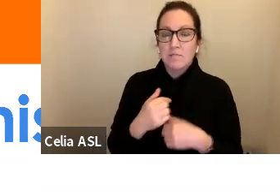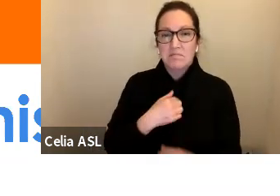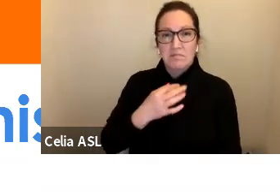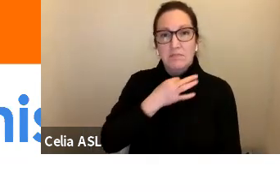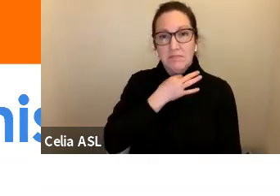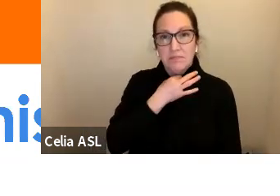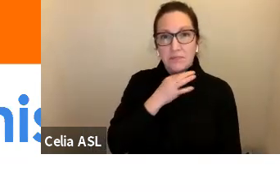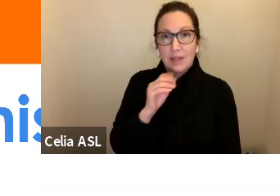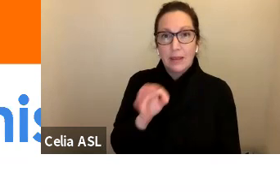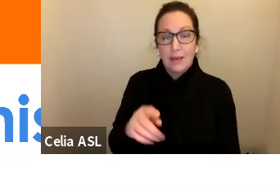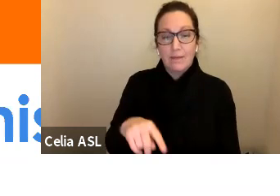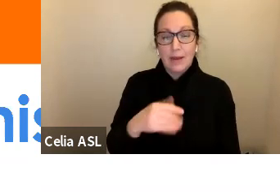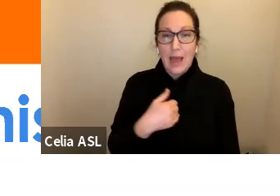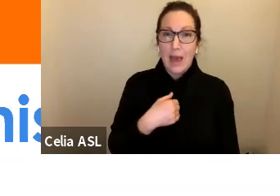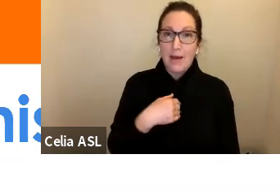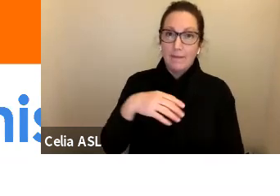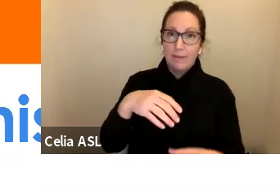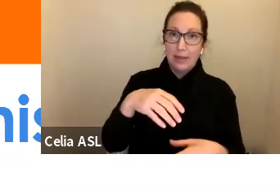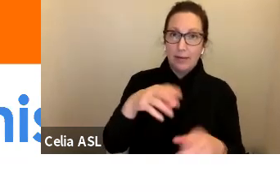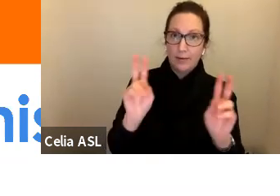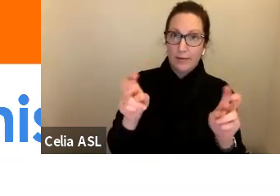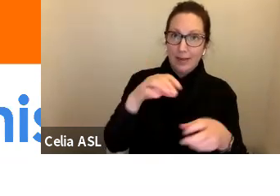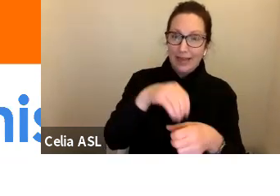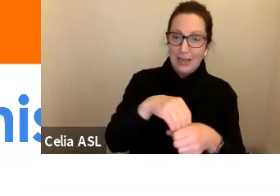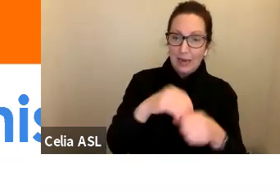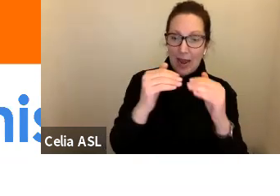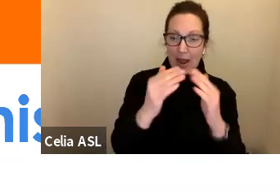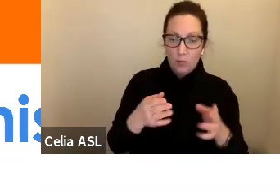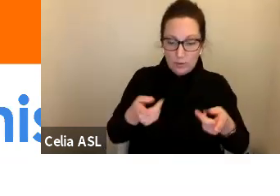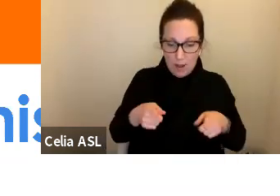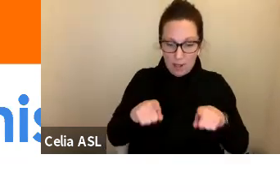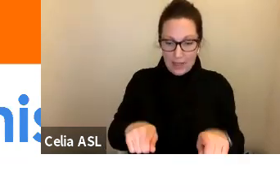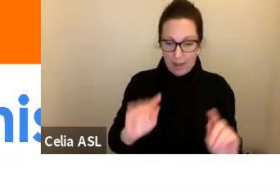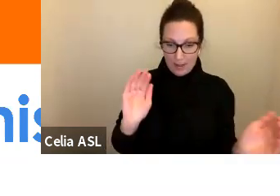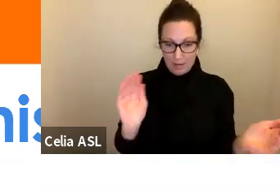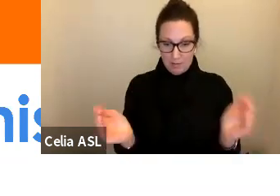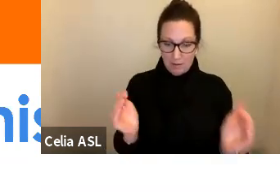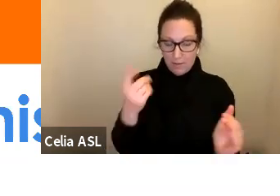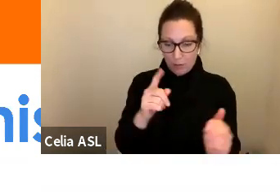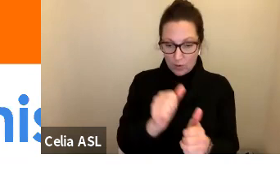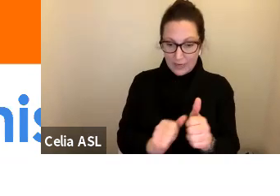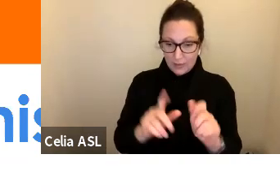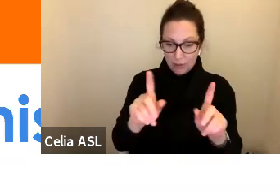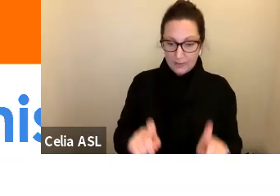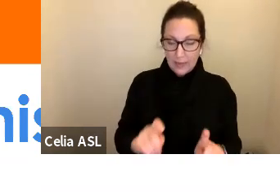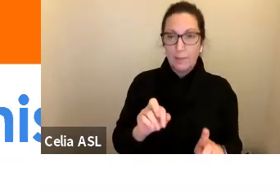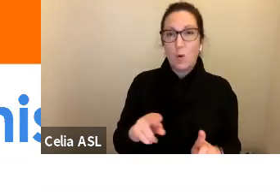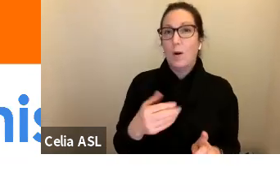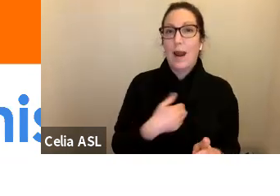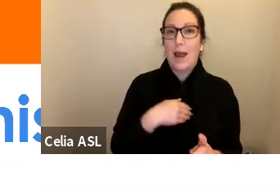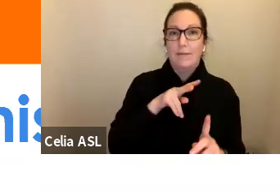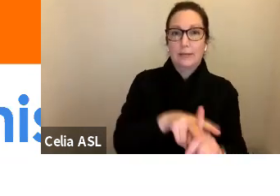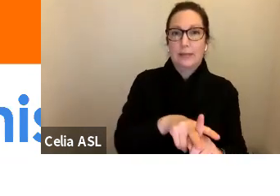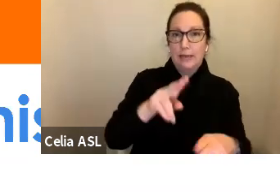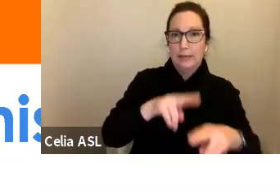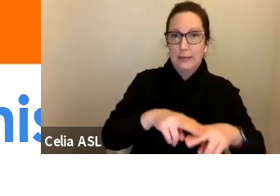a in-house alignment of those two exams, or whether there are set aside seats for each group depending on the exam that they